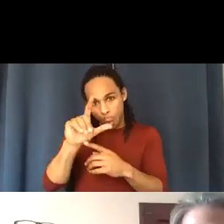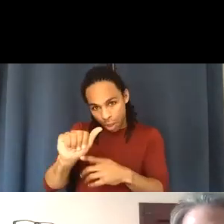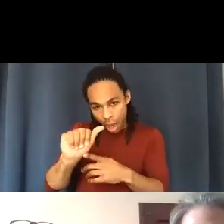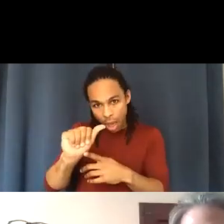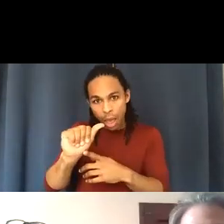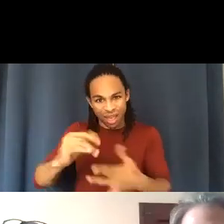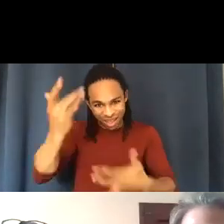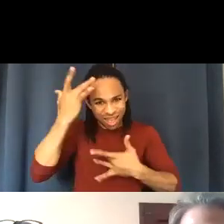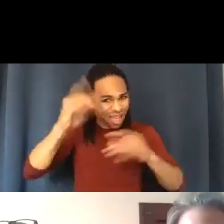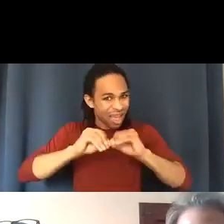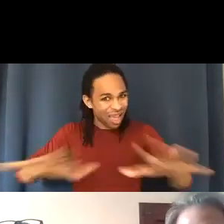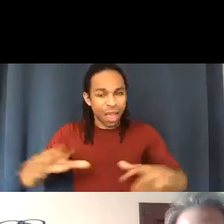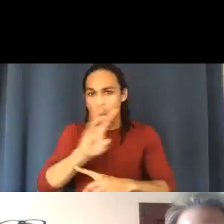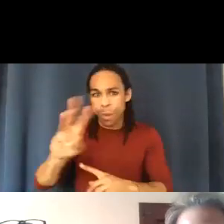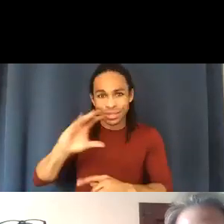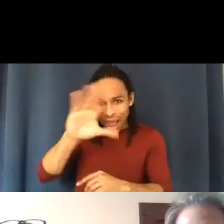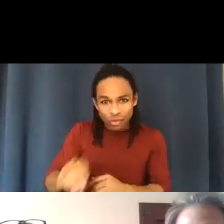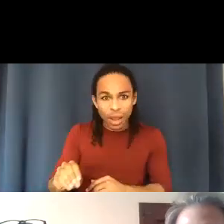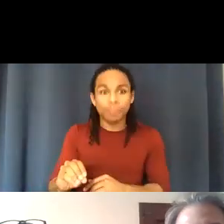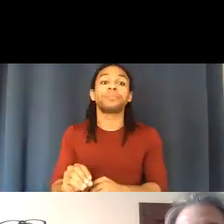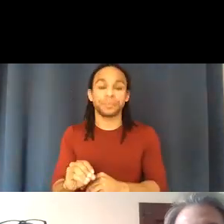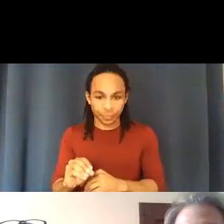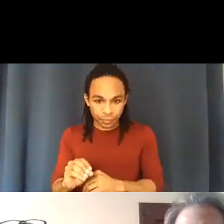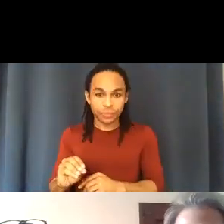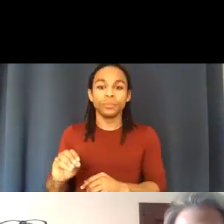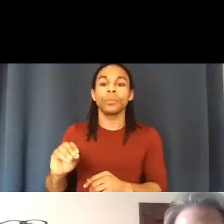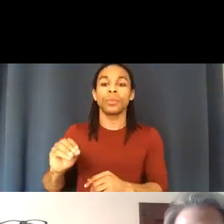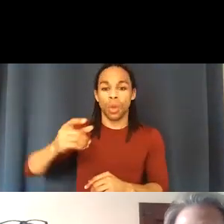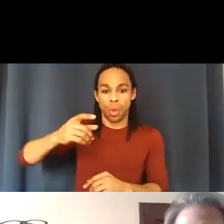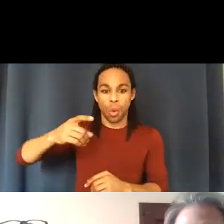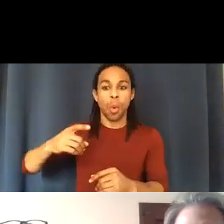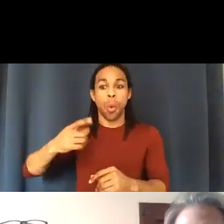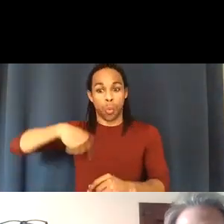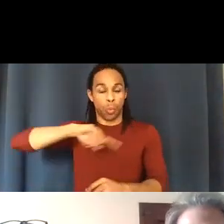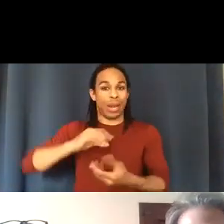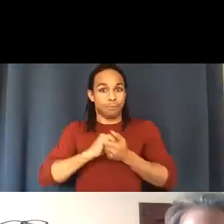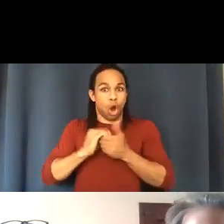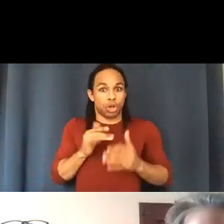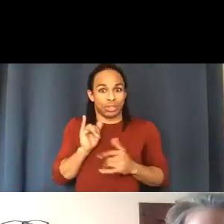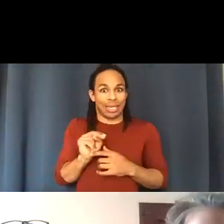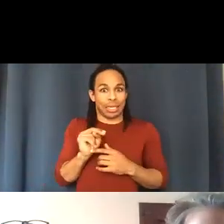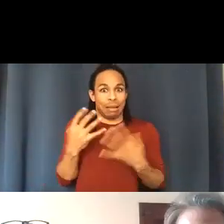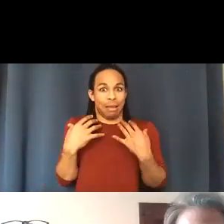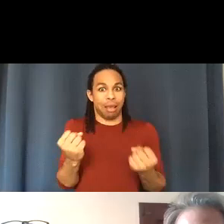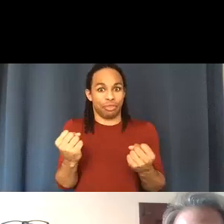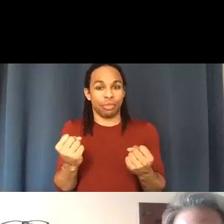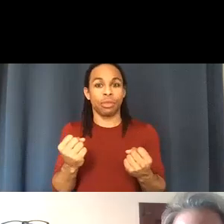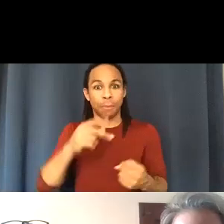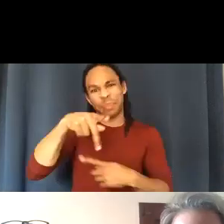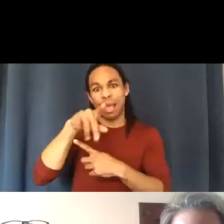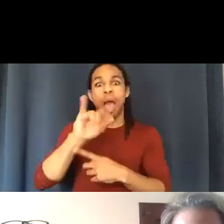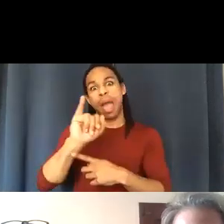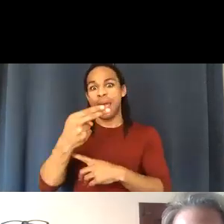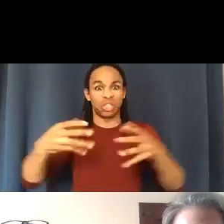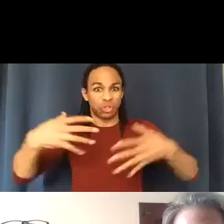asked to help respond to Ebola in Sierra Leone. And PIH,